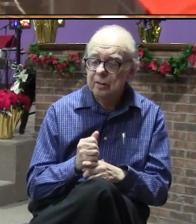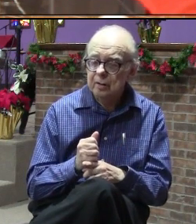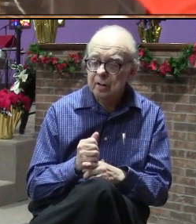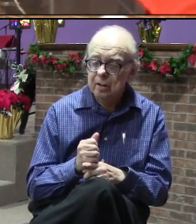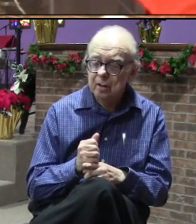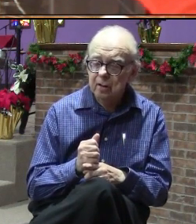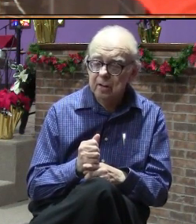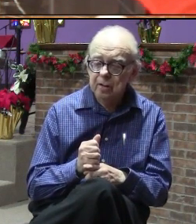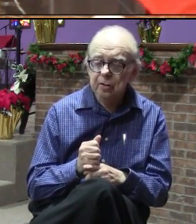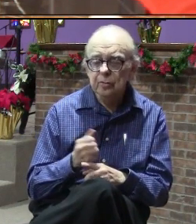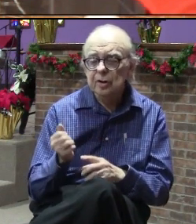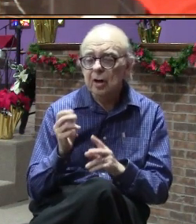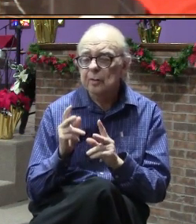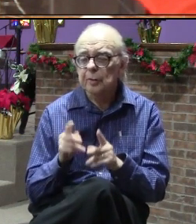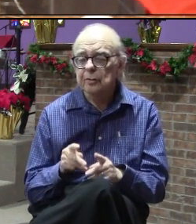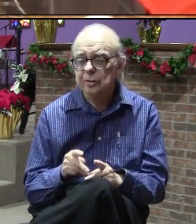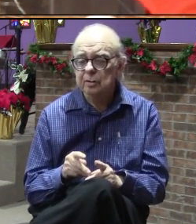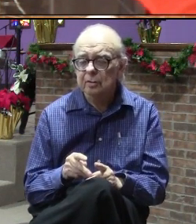to someone else.